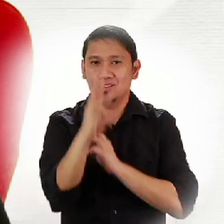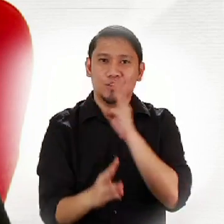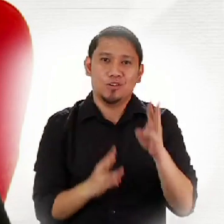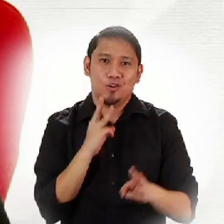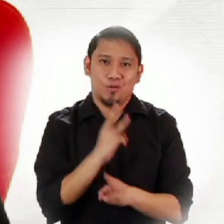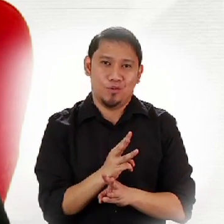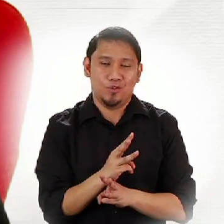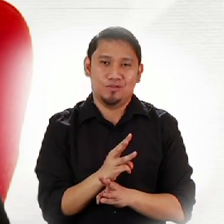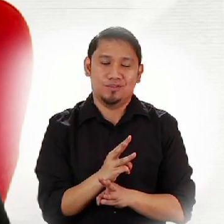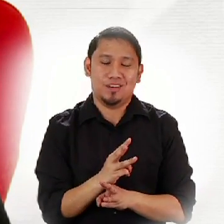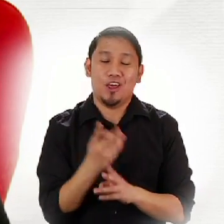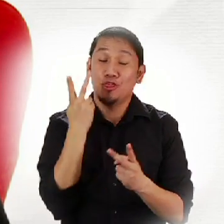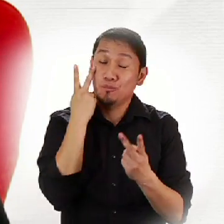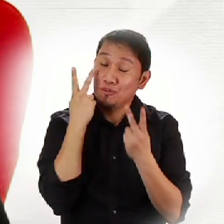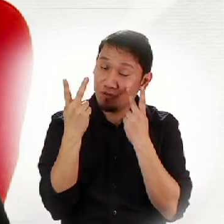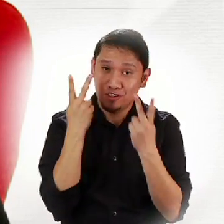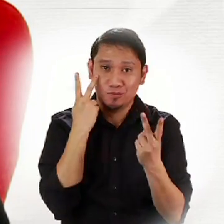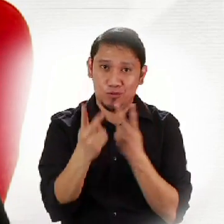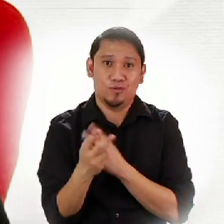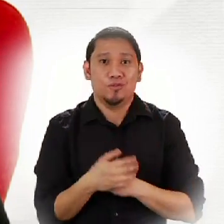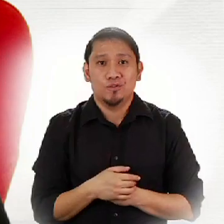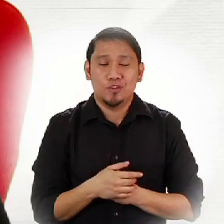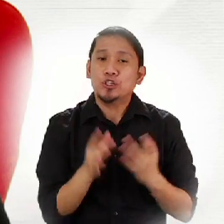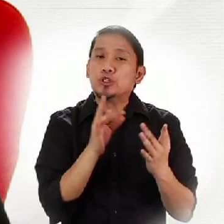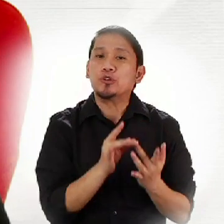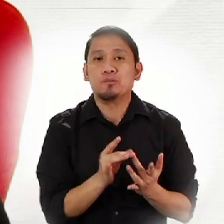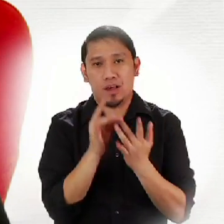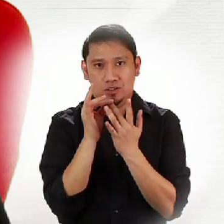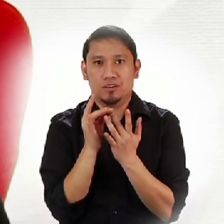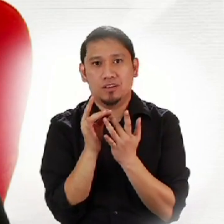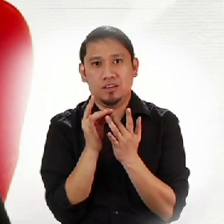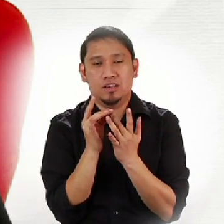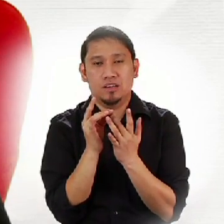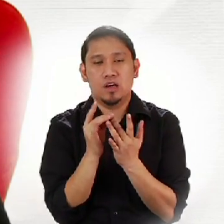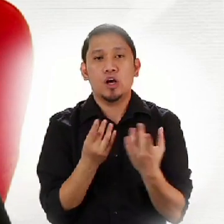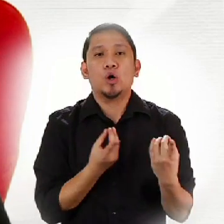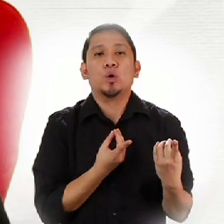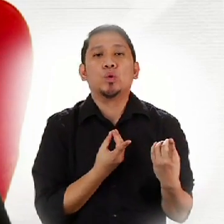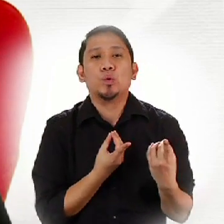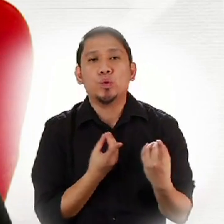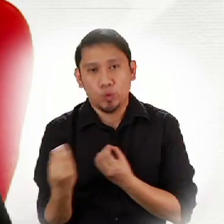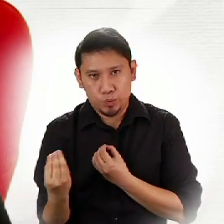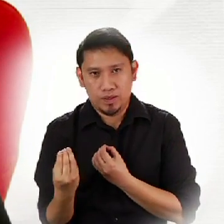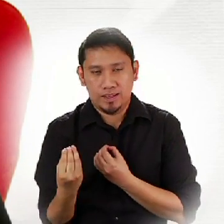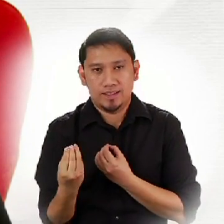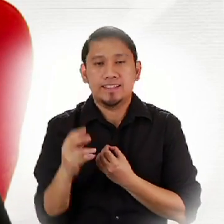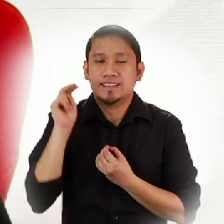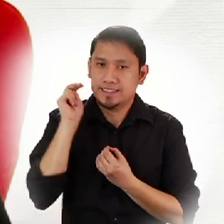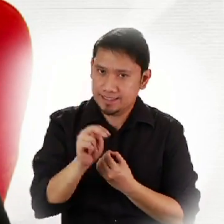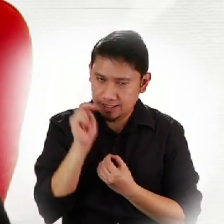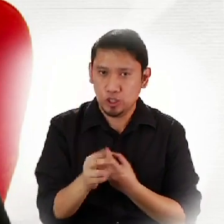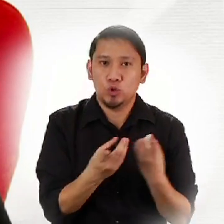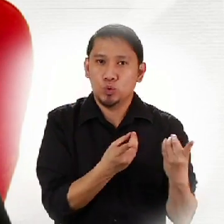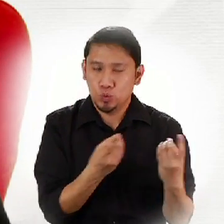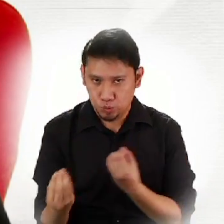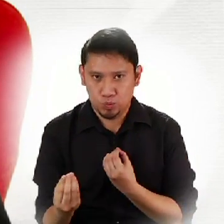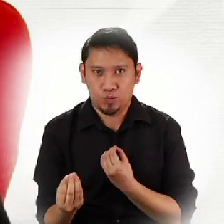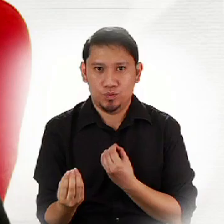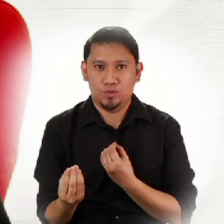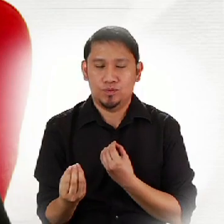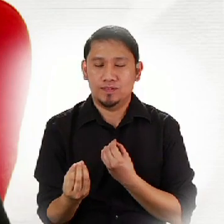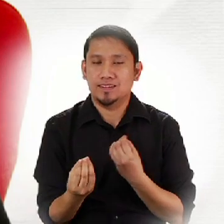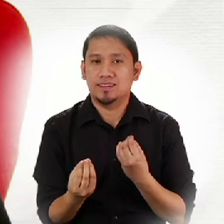in the world and to be visible, especially by doing what we should be